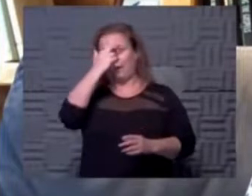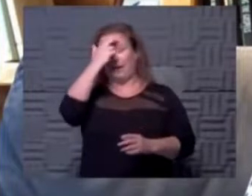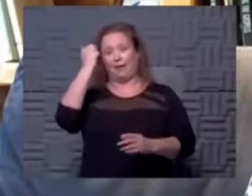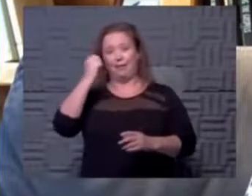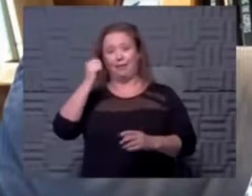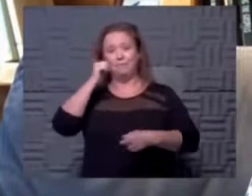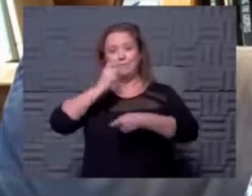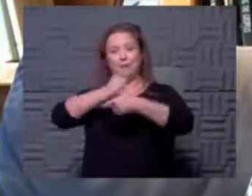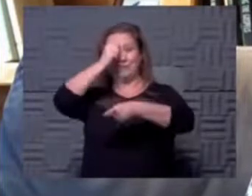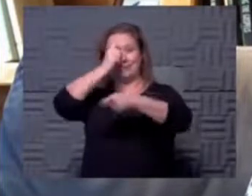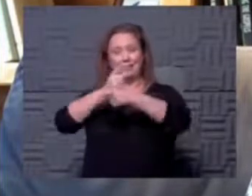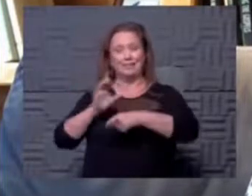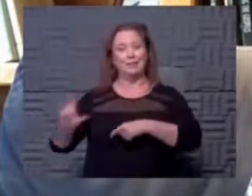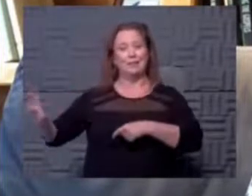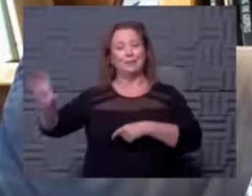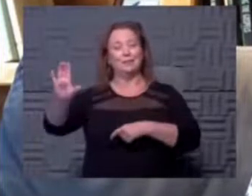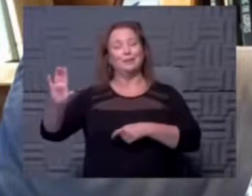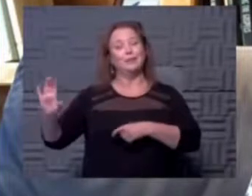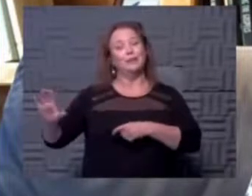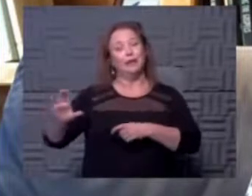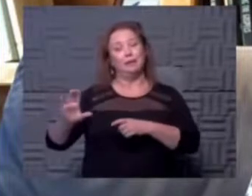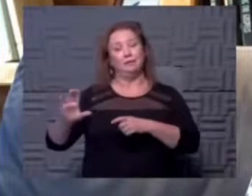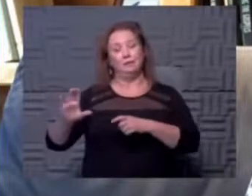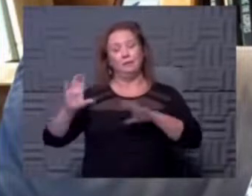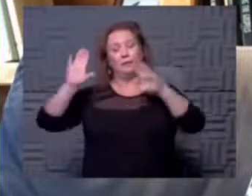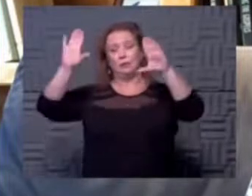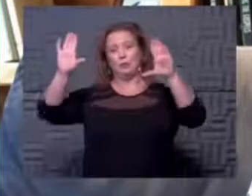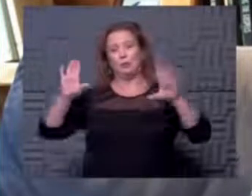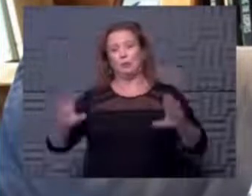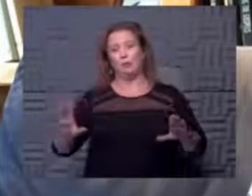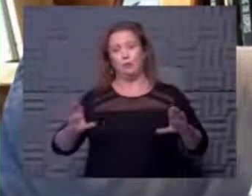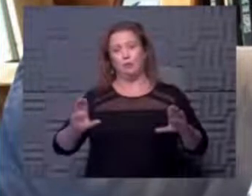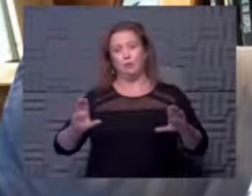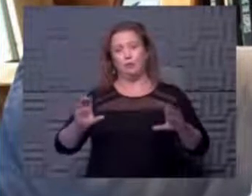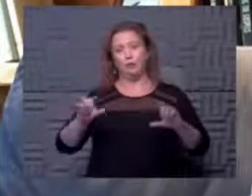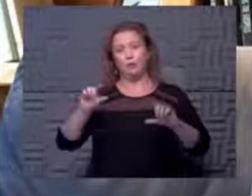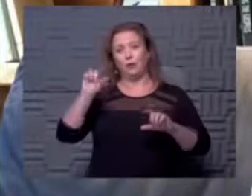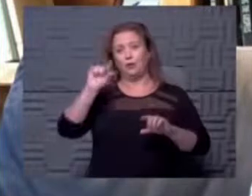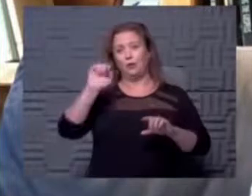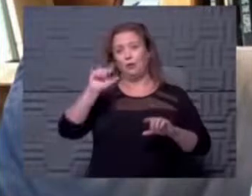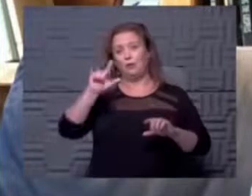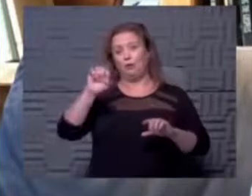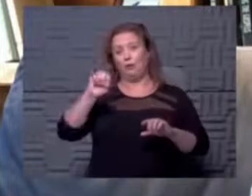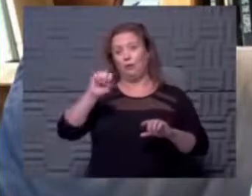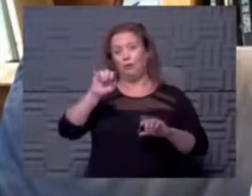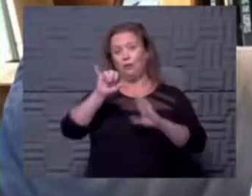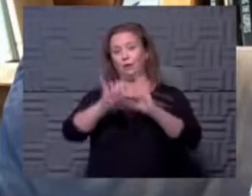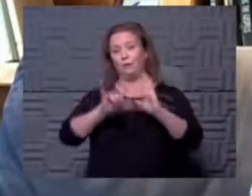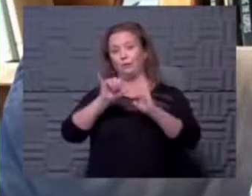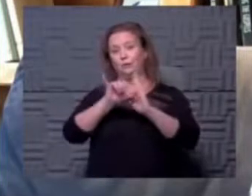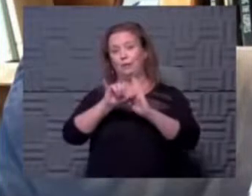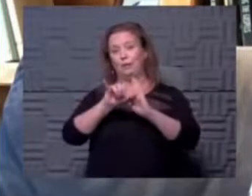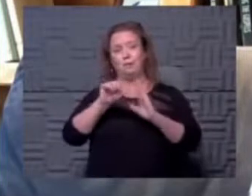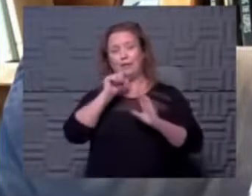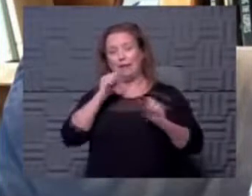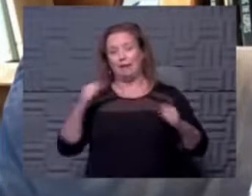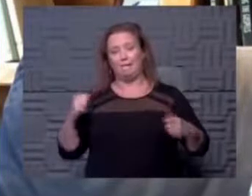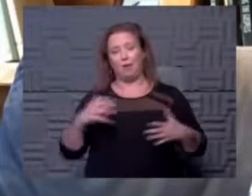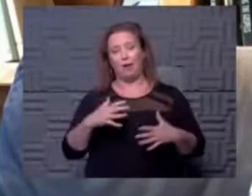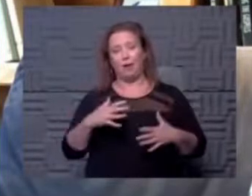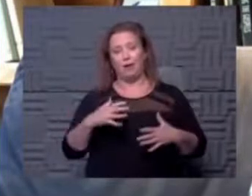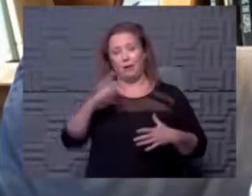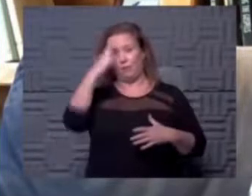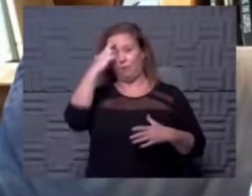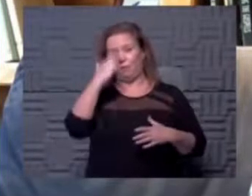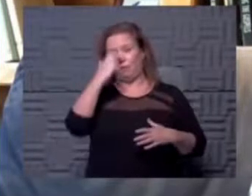siblings. At the beginning of this, there's this wonderful, you can Google it on YouTube, Be Not Afraid.